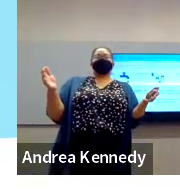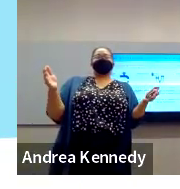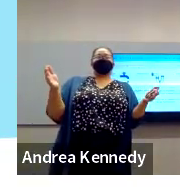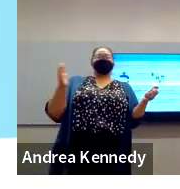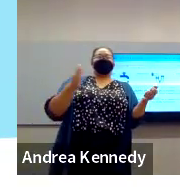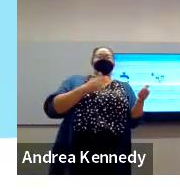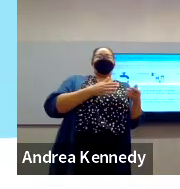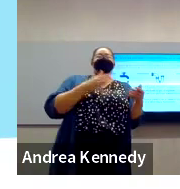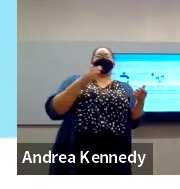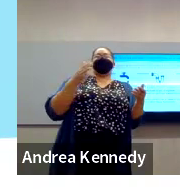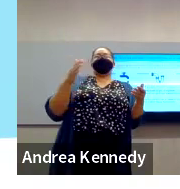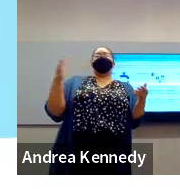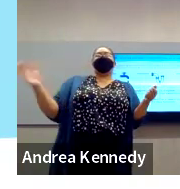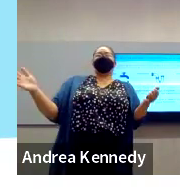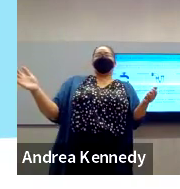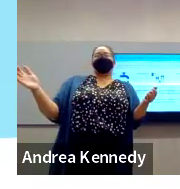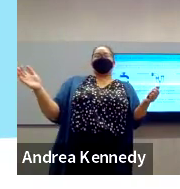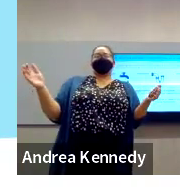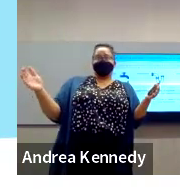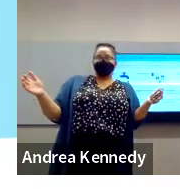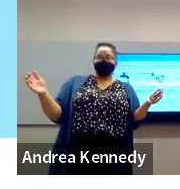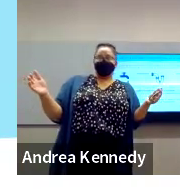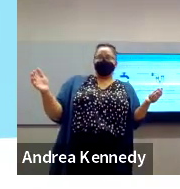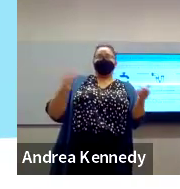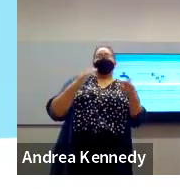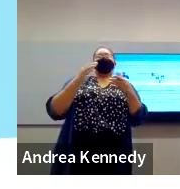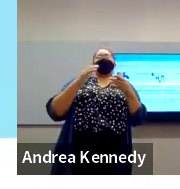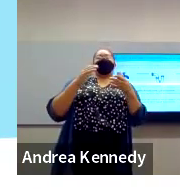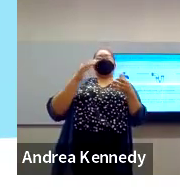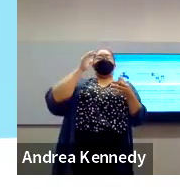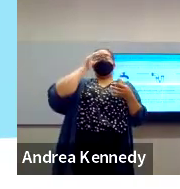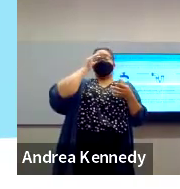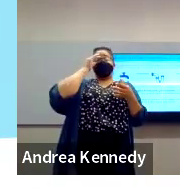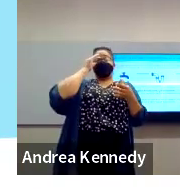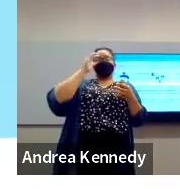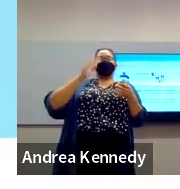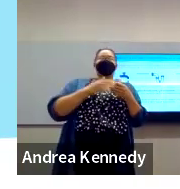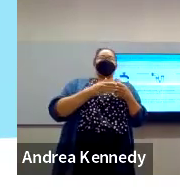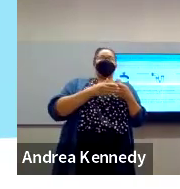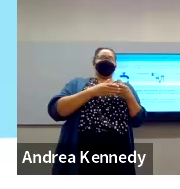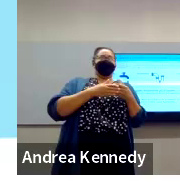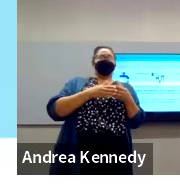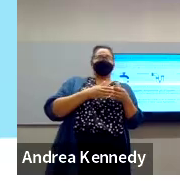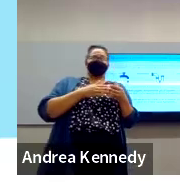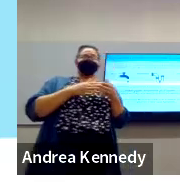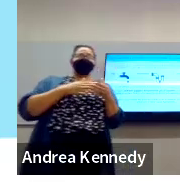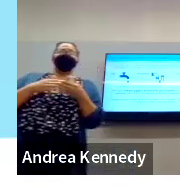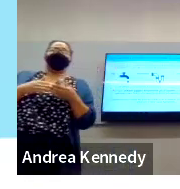of your costs over the last year. And then we'll